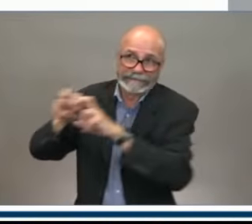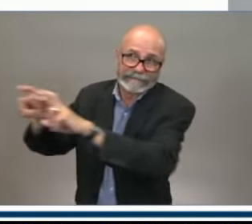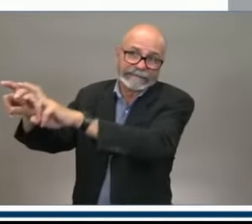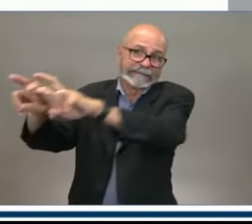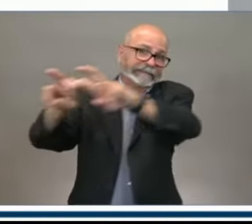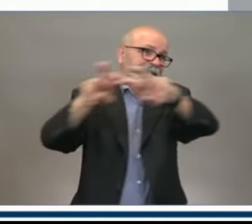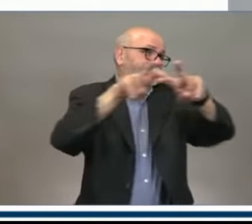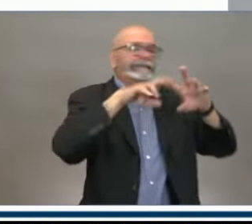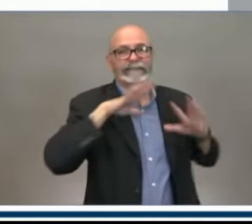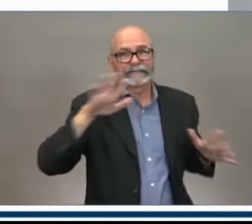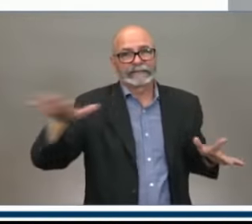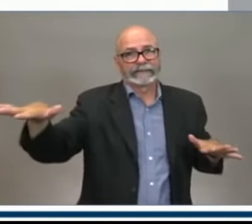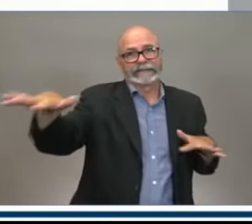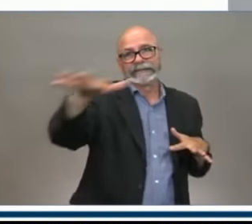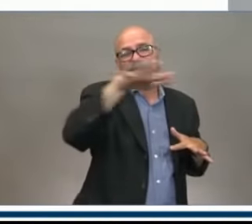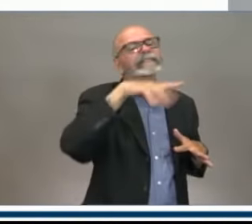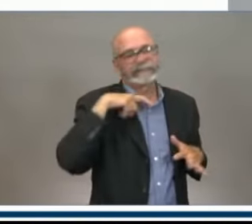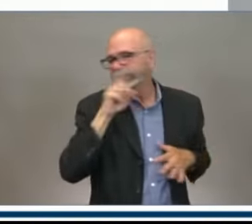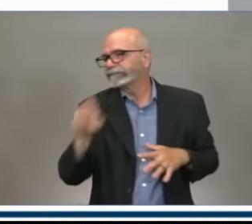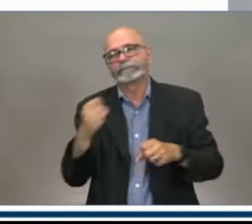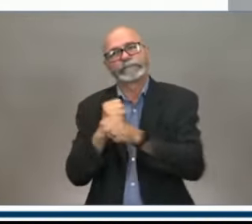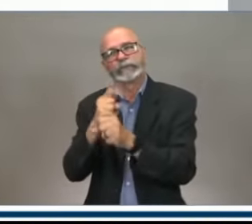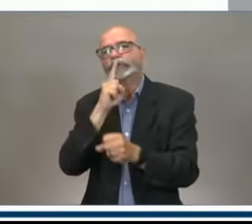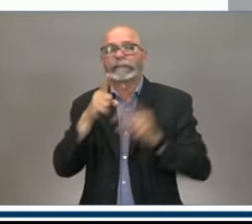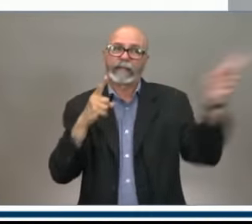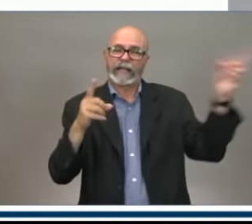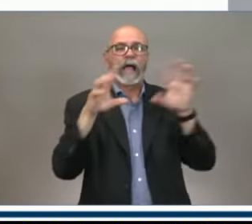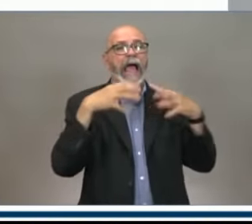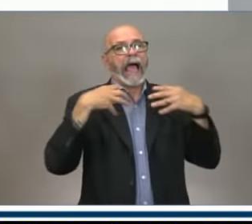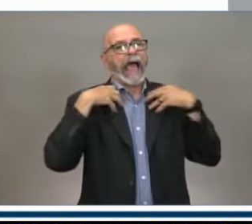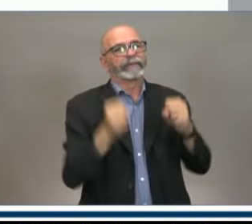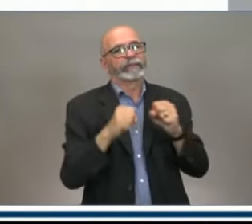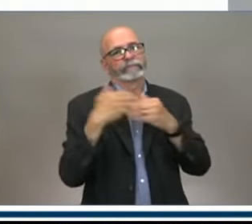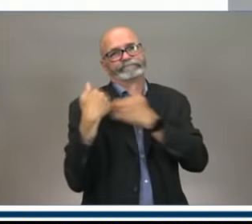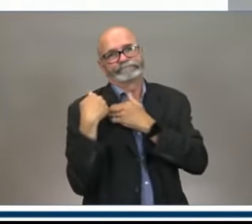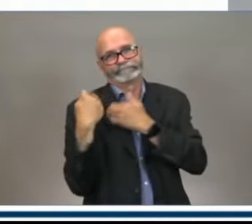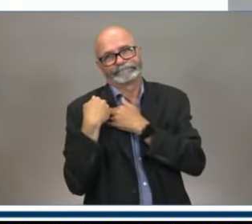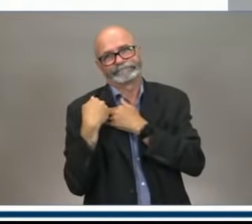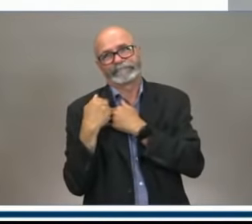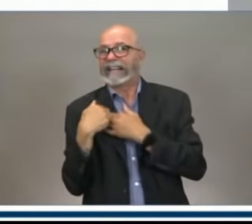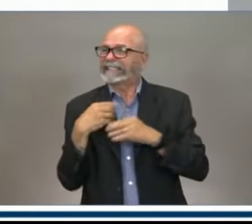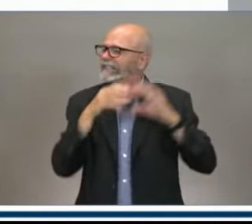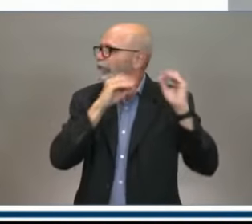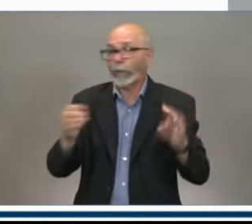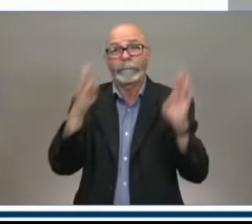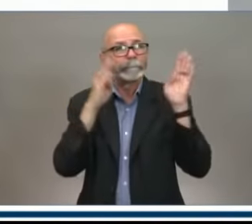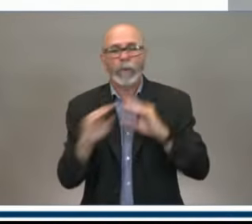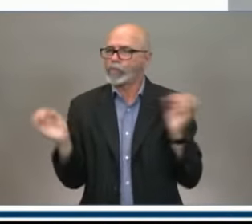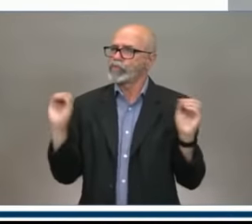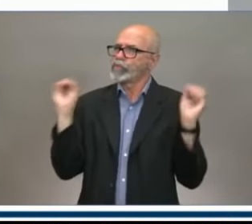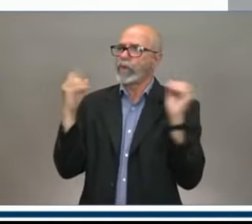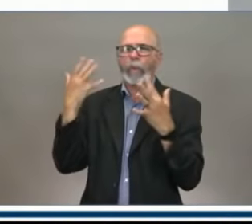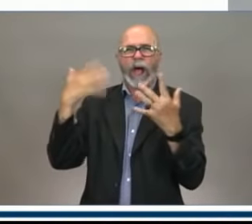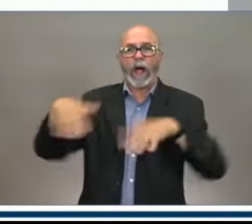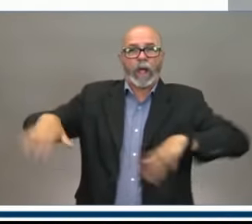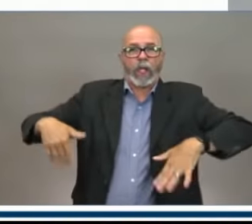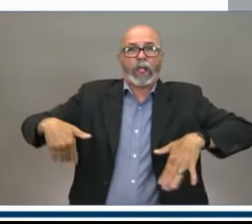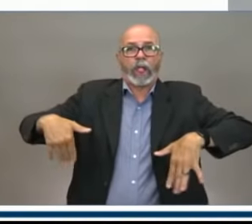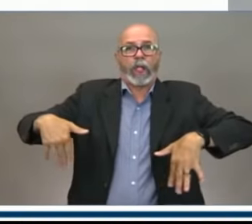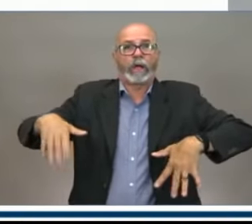it as part of our case follow-up. We don't have any proactive plans to be looking into this. We don't know who was at